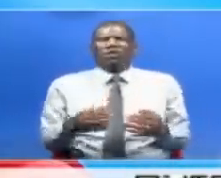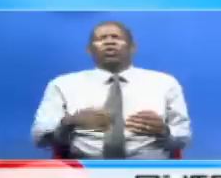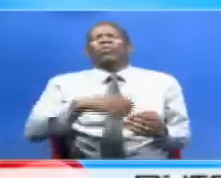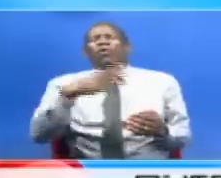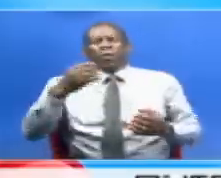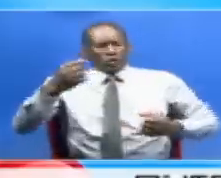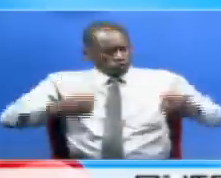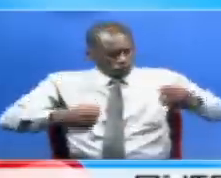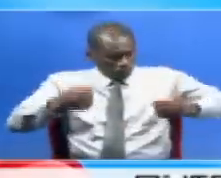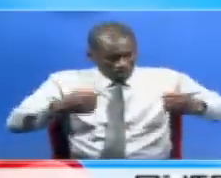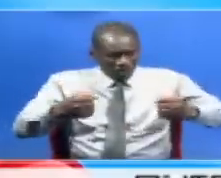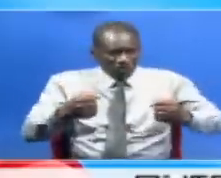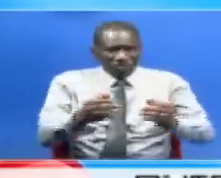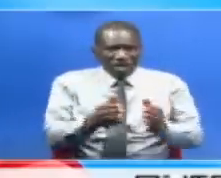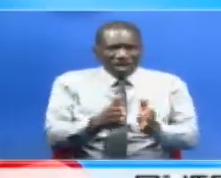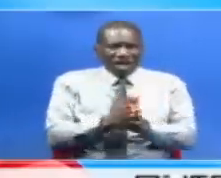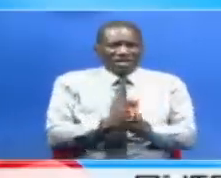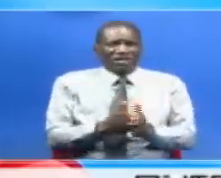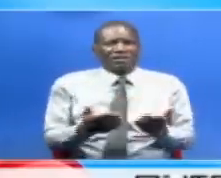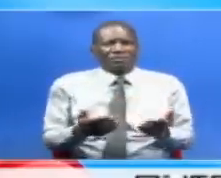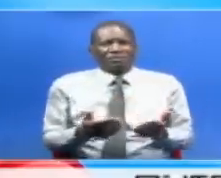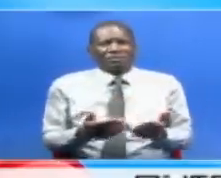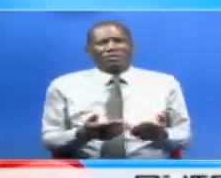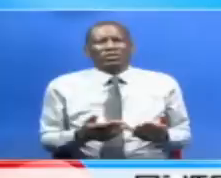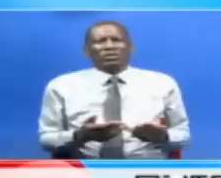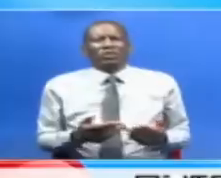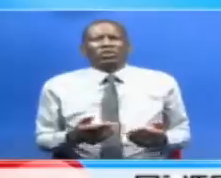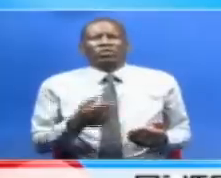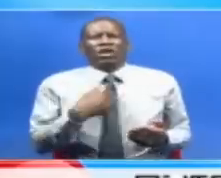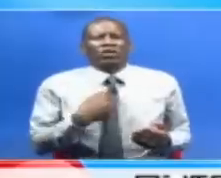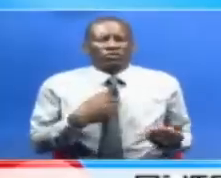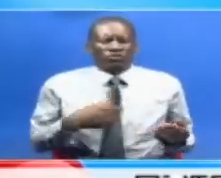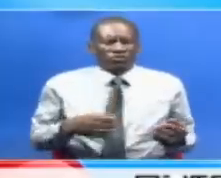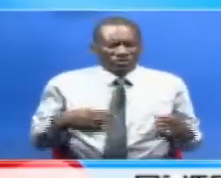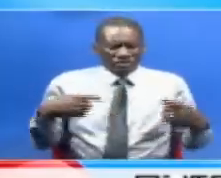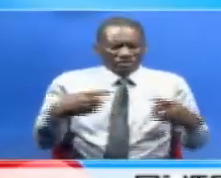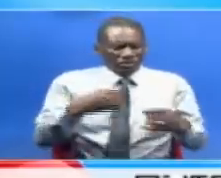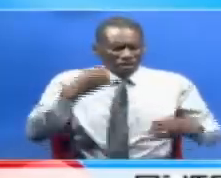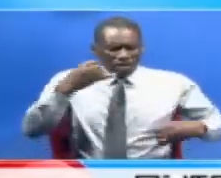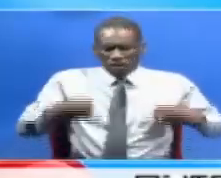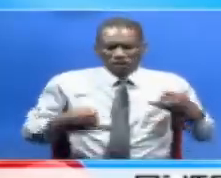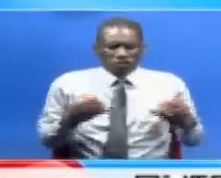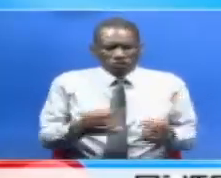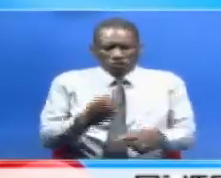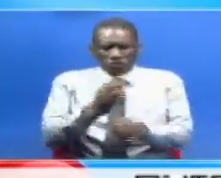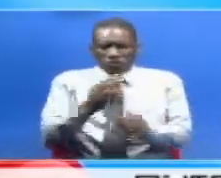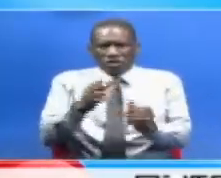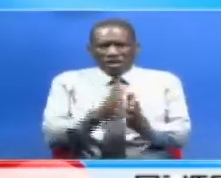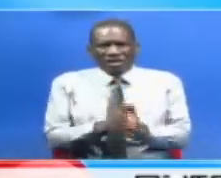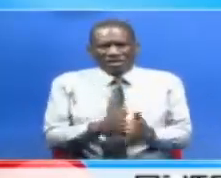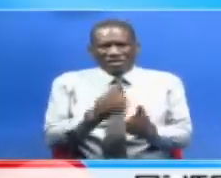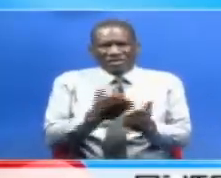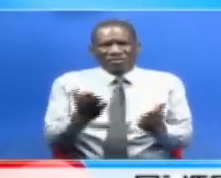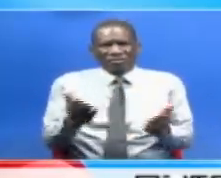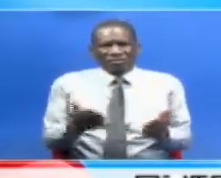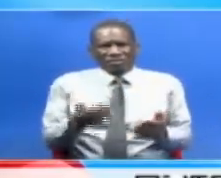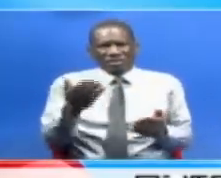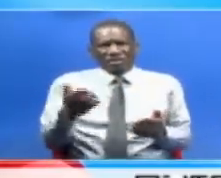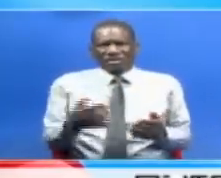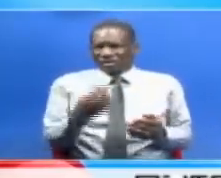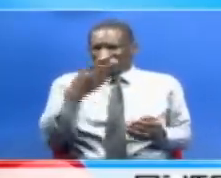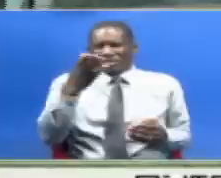drive around, and the results are an eclectic mix of fun, utility and a bit of dread. Take a